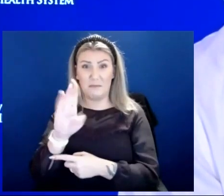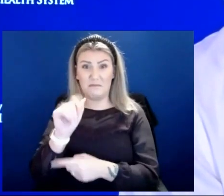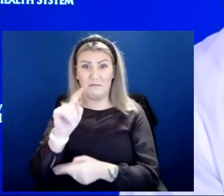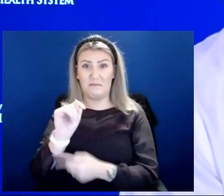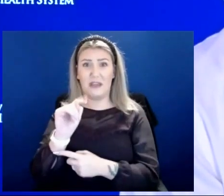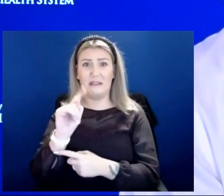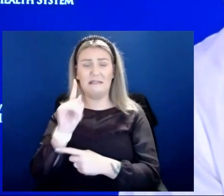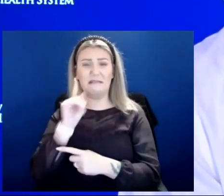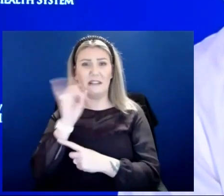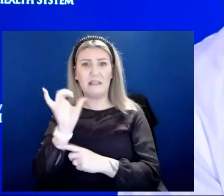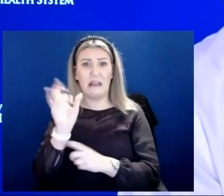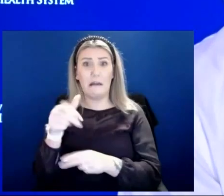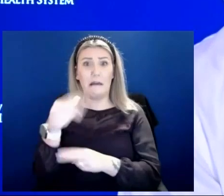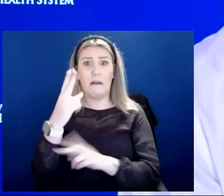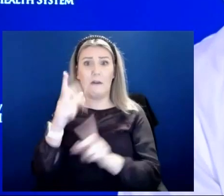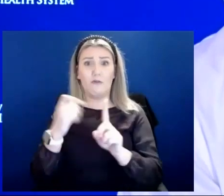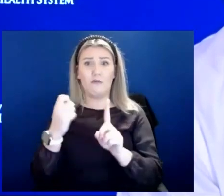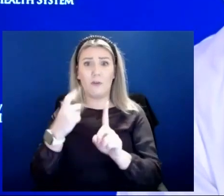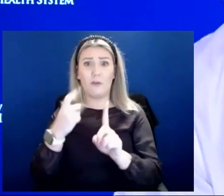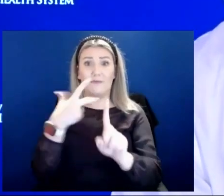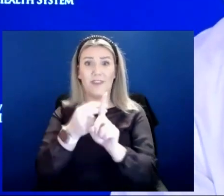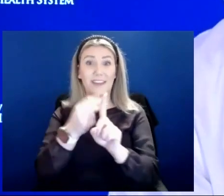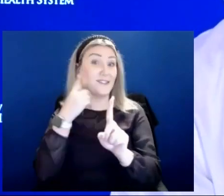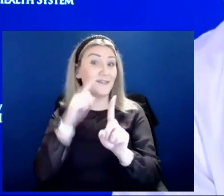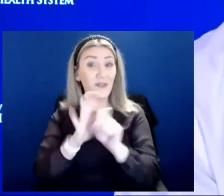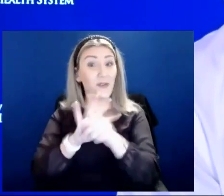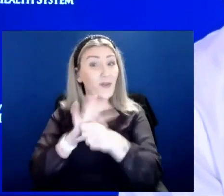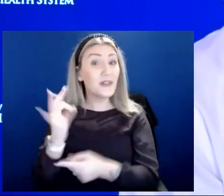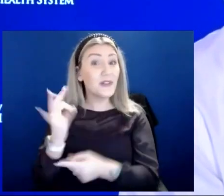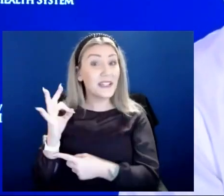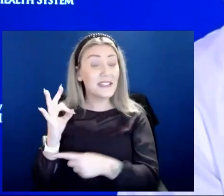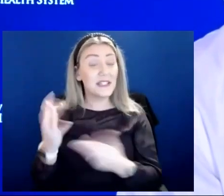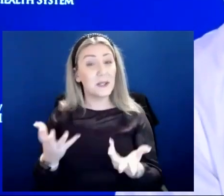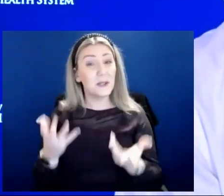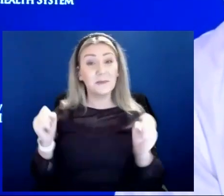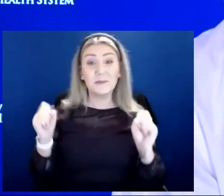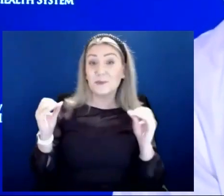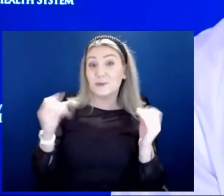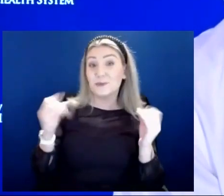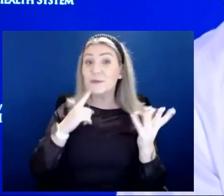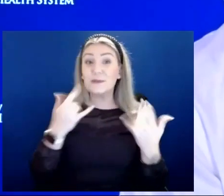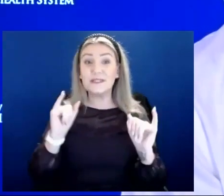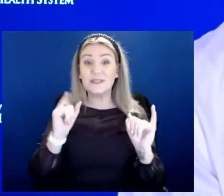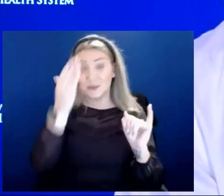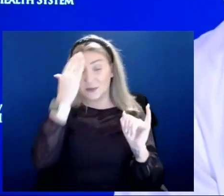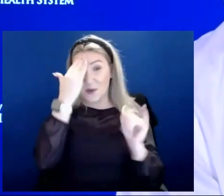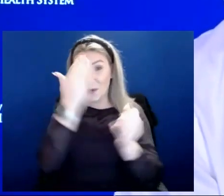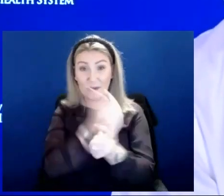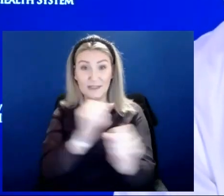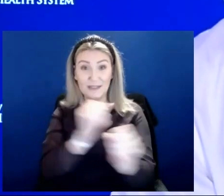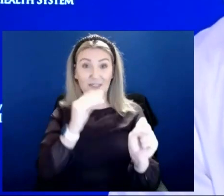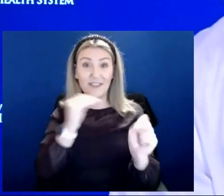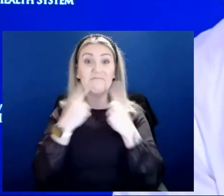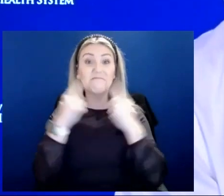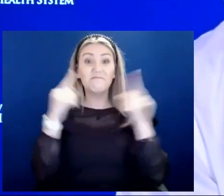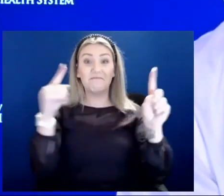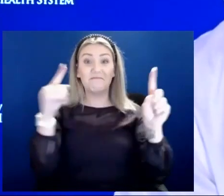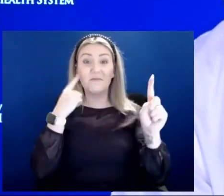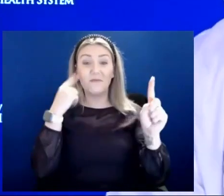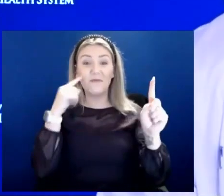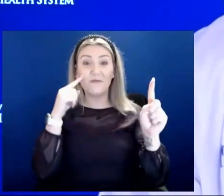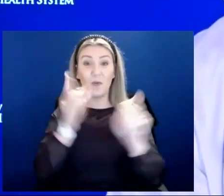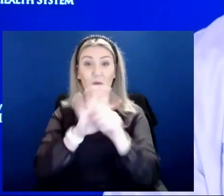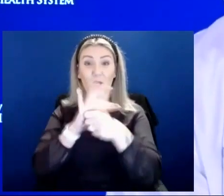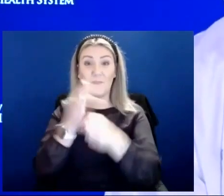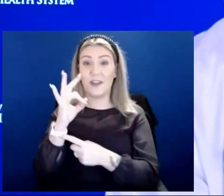any of those from the vaccines for COVID-19. So I think we still know that the safety and efficacy of those COVID-19 vaccines,